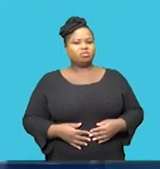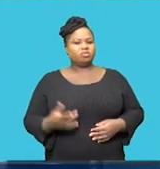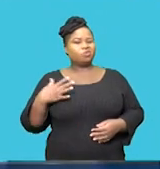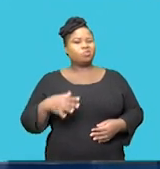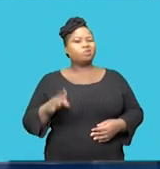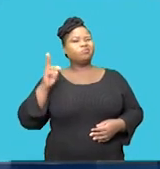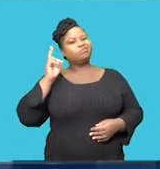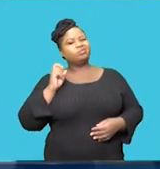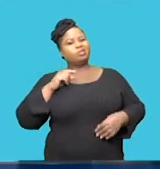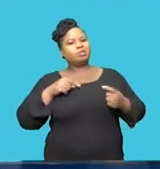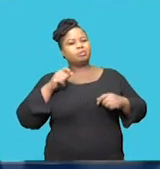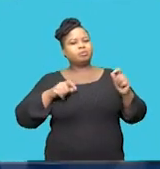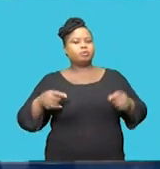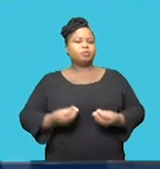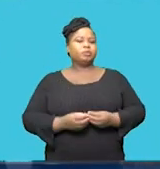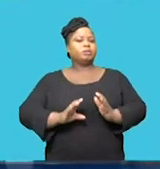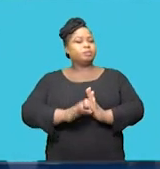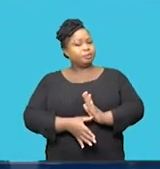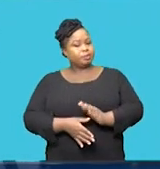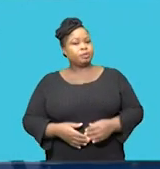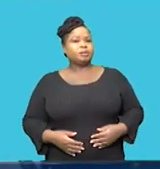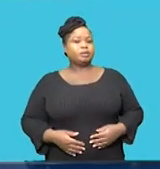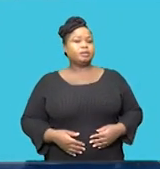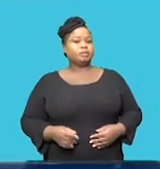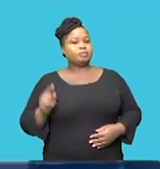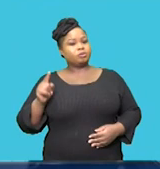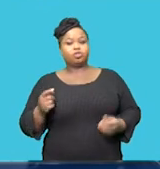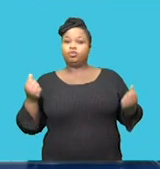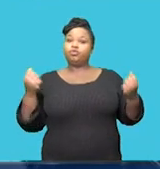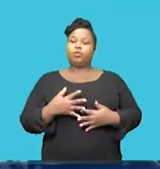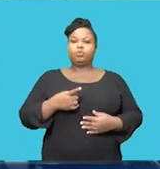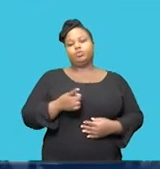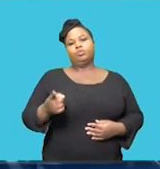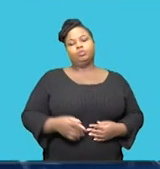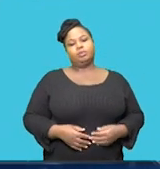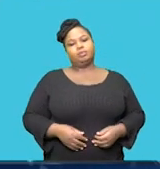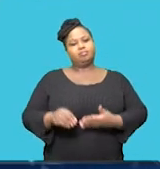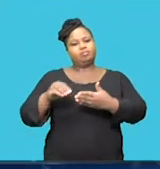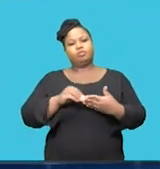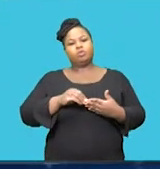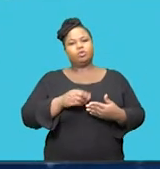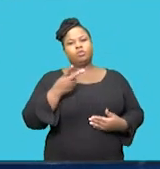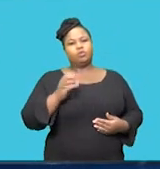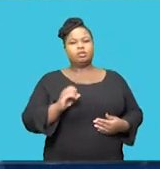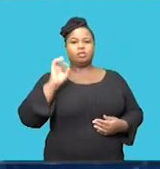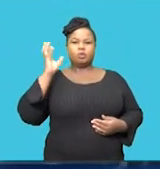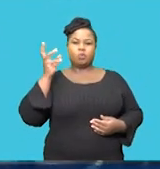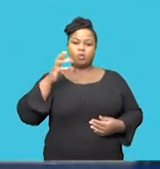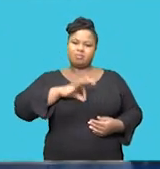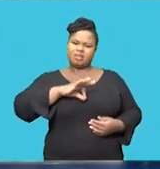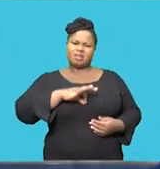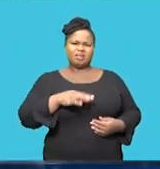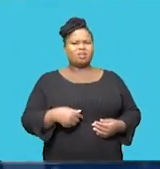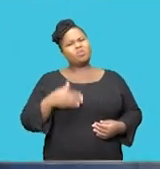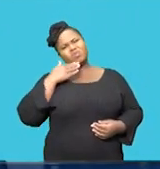hear about people with disabilities. And they shocked you. They came back with 20 gold medals. Who